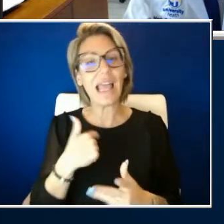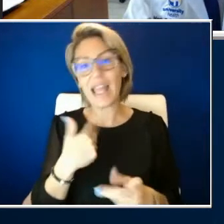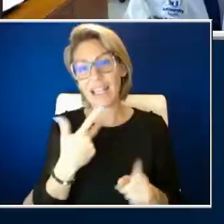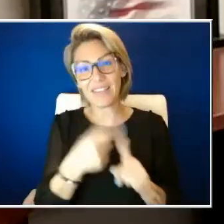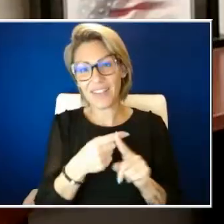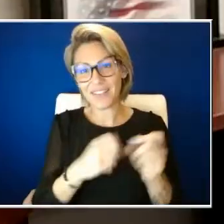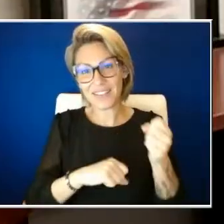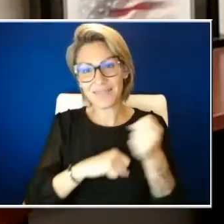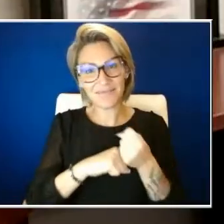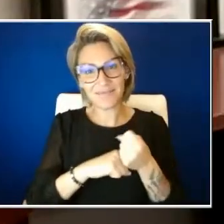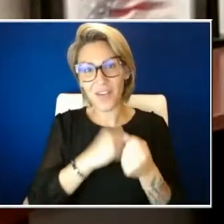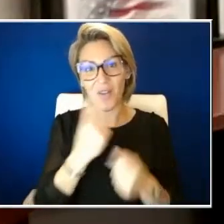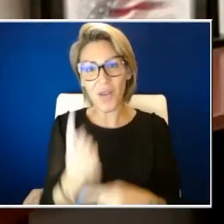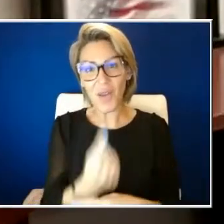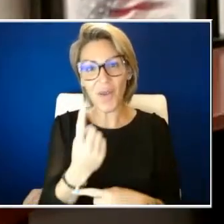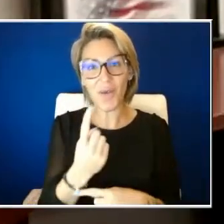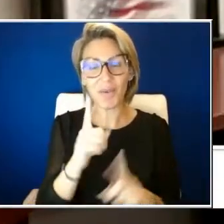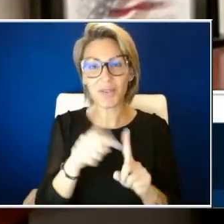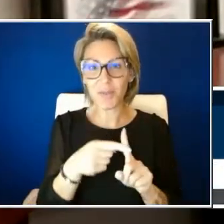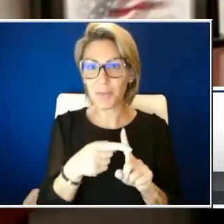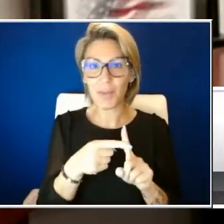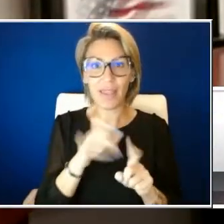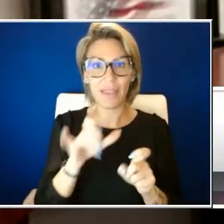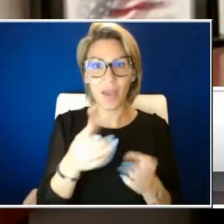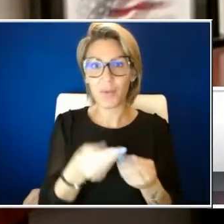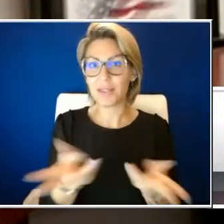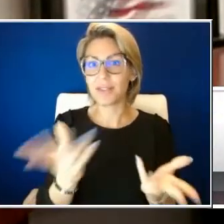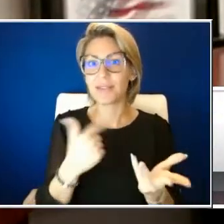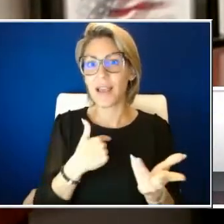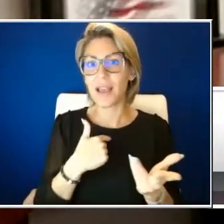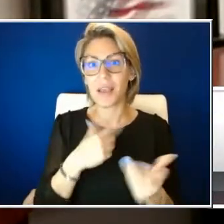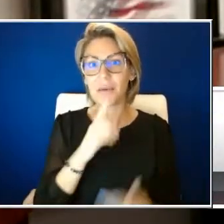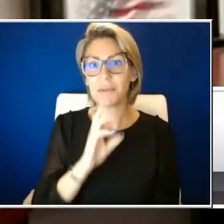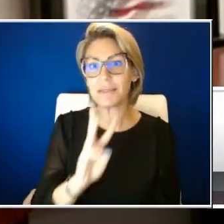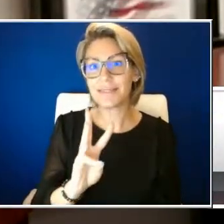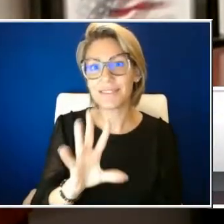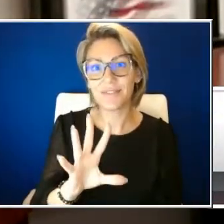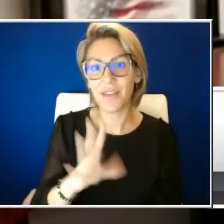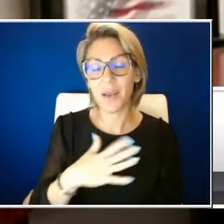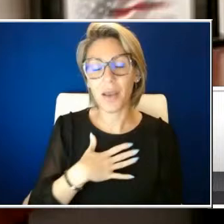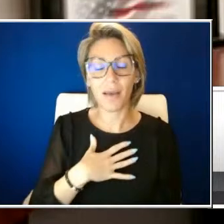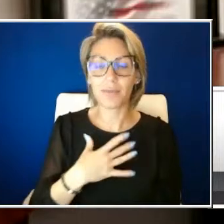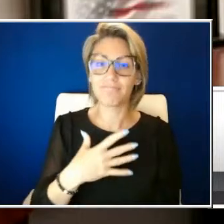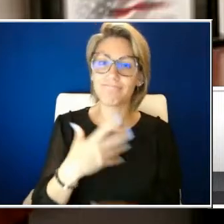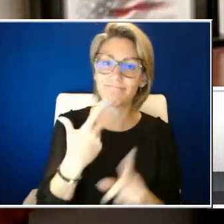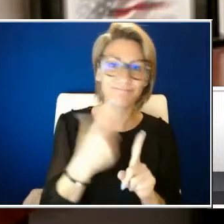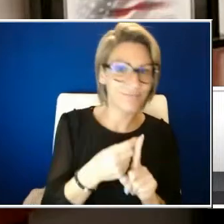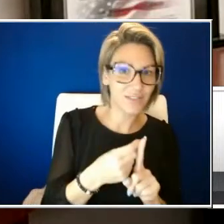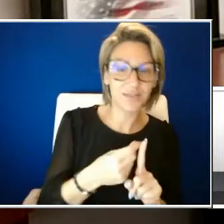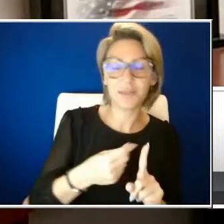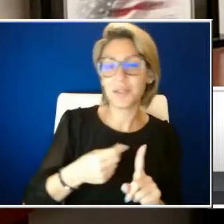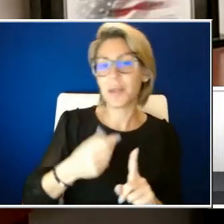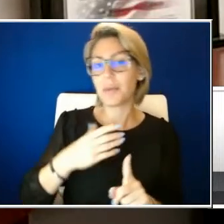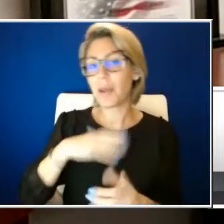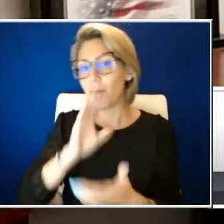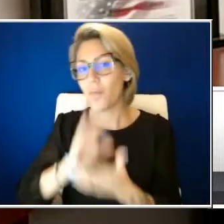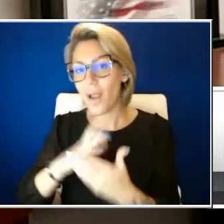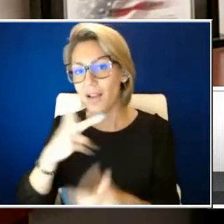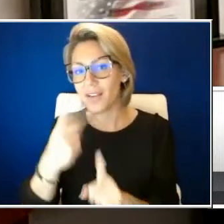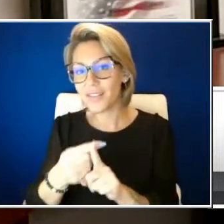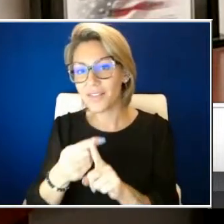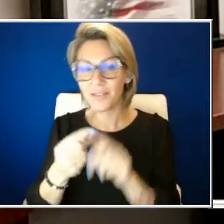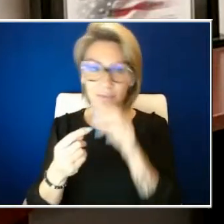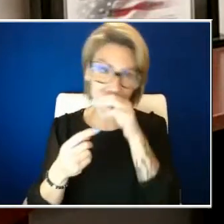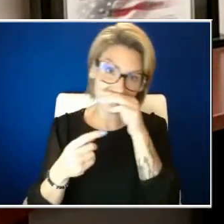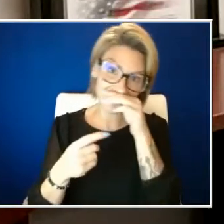advocate and always have been. So as soon as it came out, I was 65. I went and I got it. My wife got it. And now I'm getting a recommendation that says, well, you don't